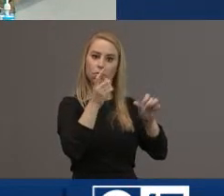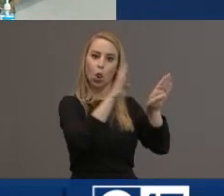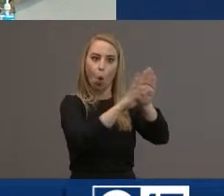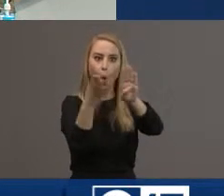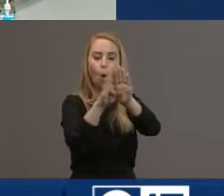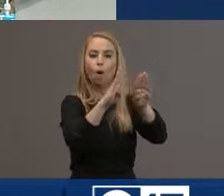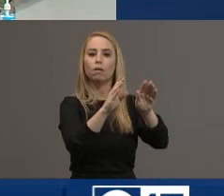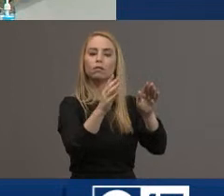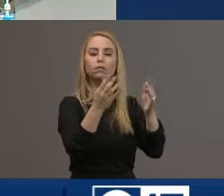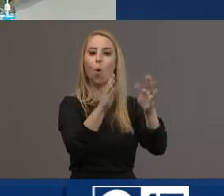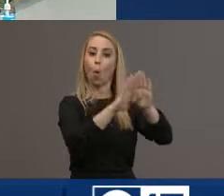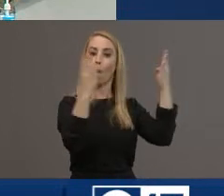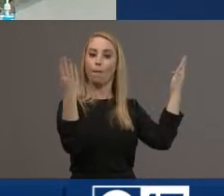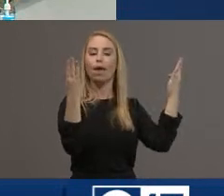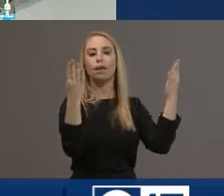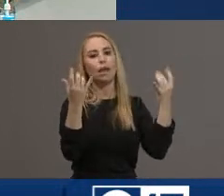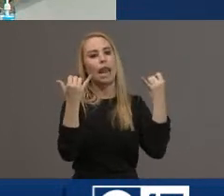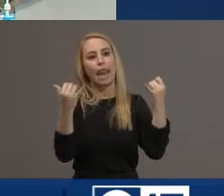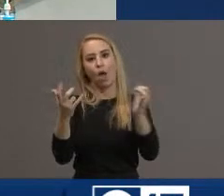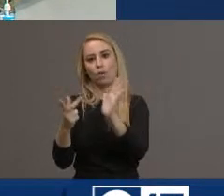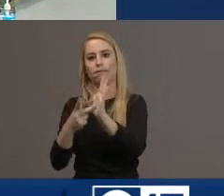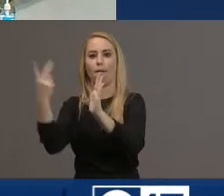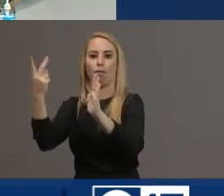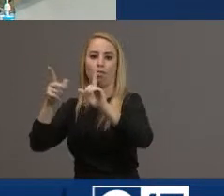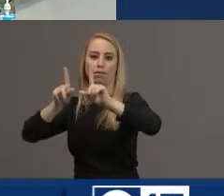May 15th, we had